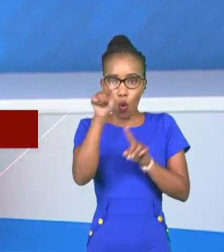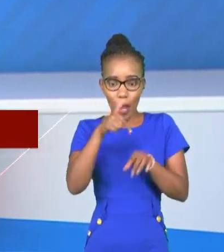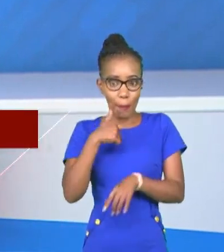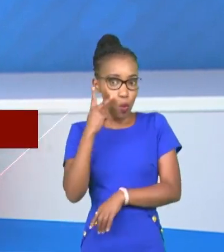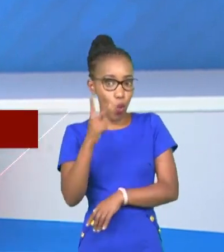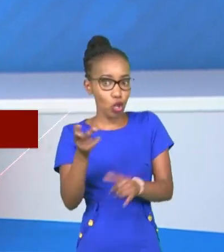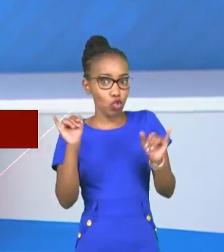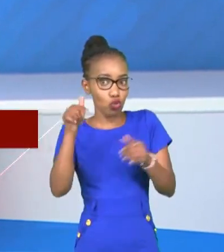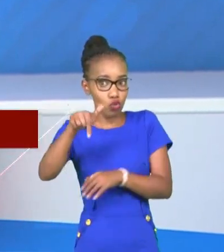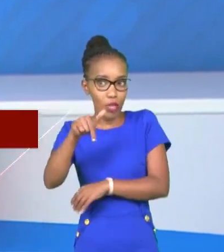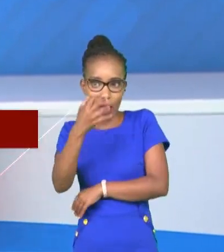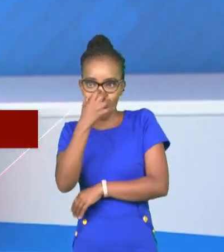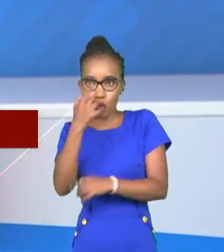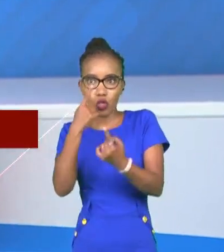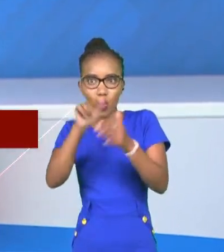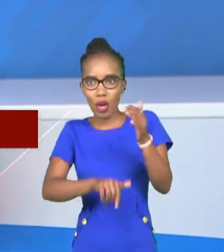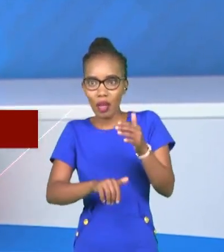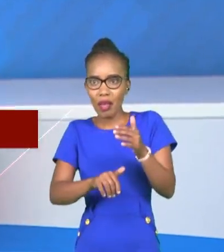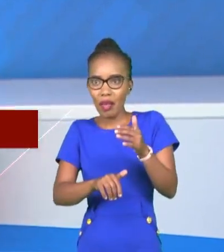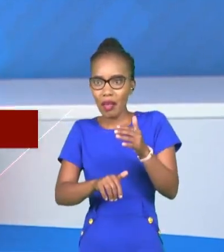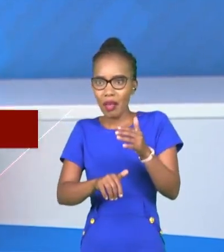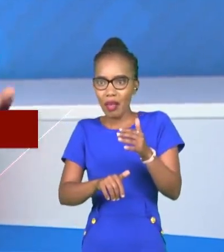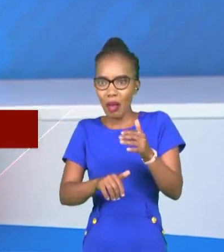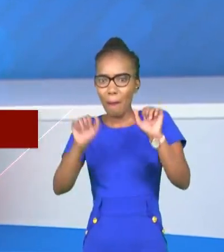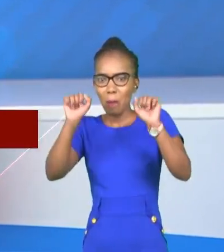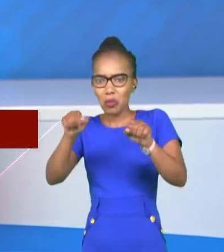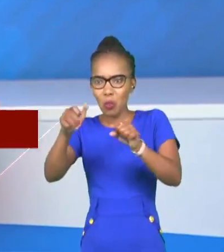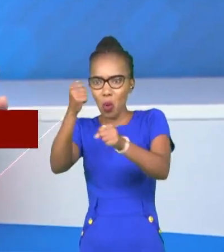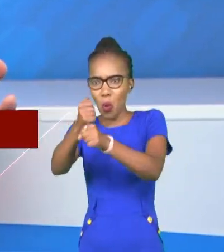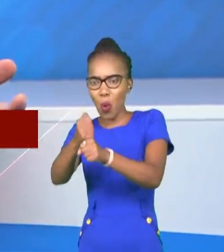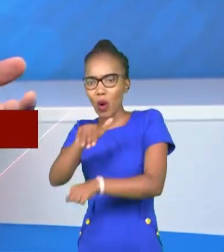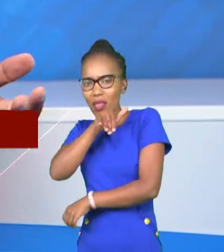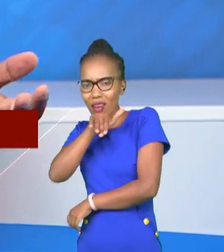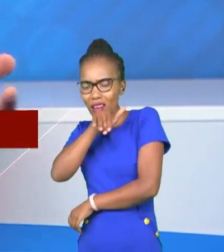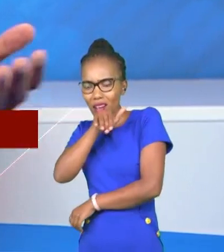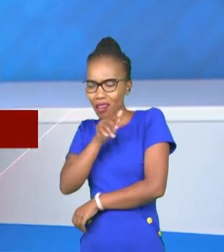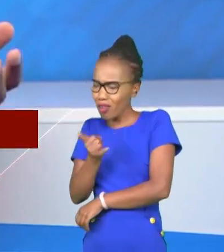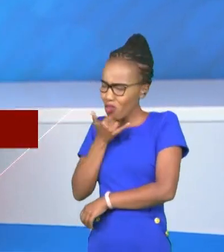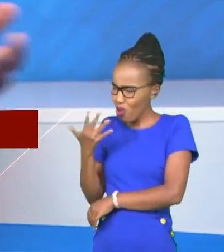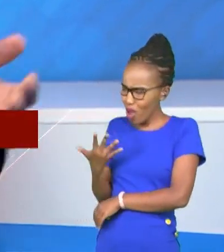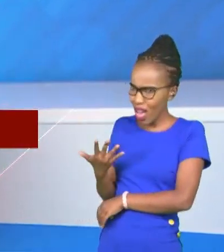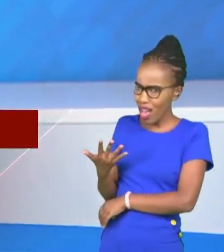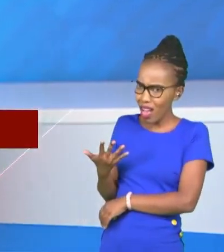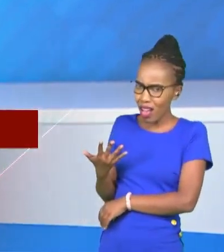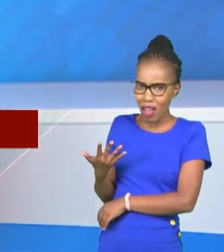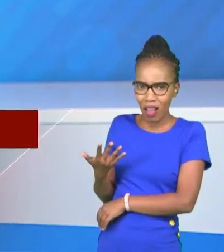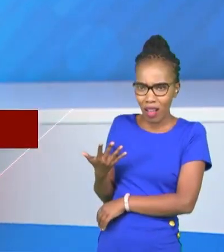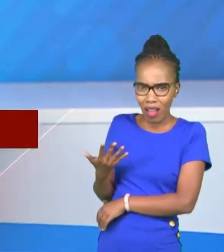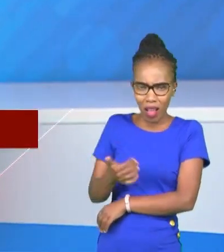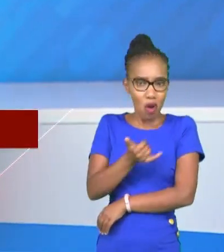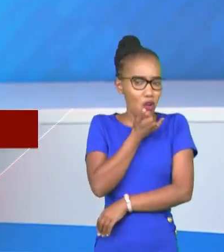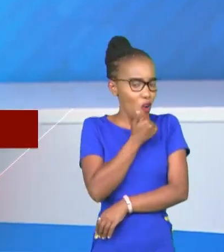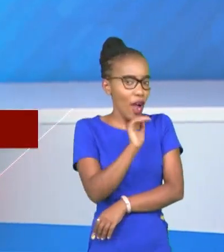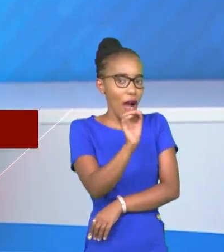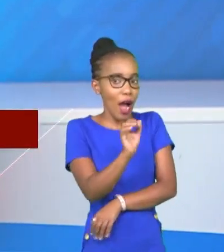today, Ruto said that there's a possibility of him working with Raila. What's wrong with that? I'm not saying there's anything wrong,